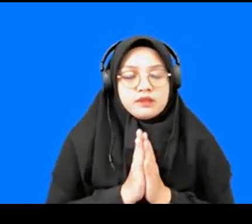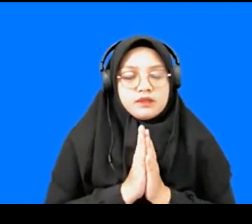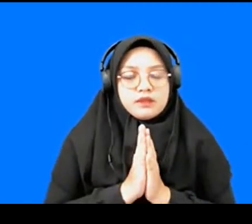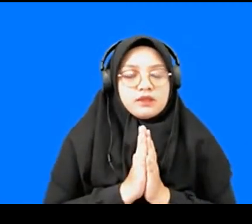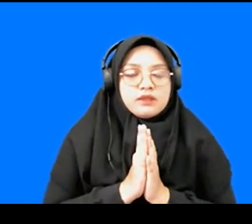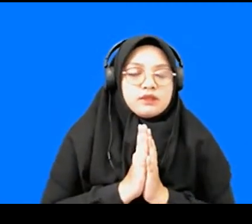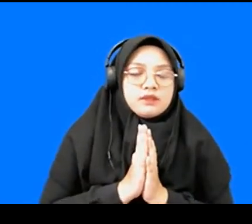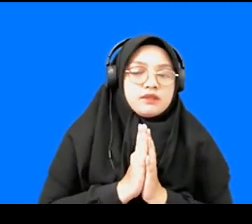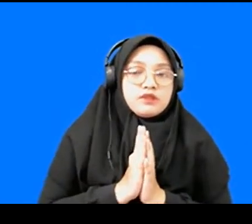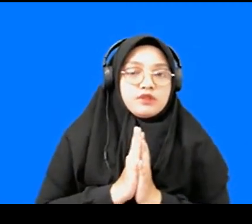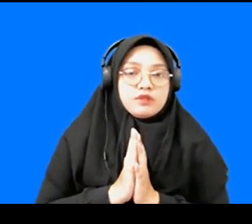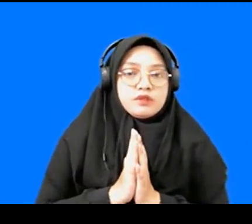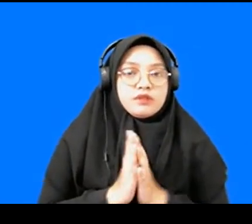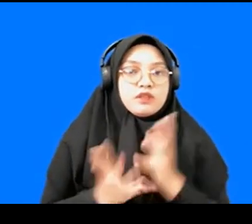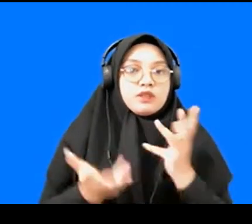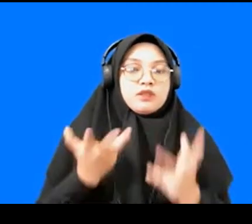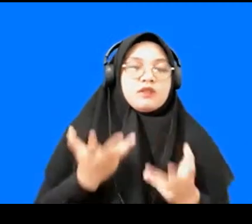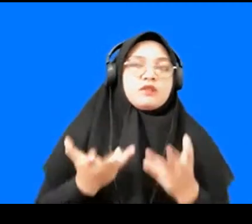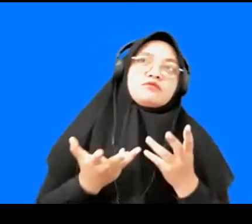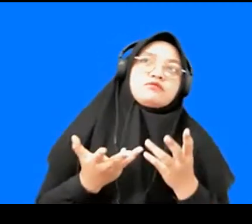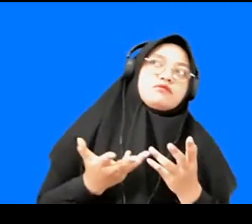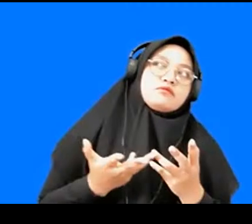our demand as a